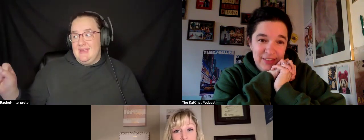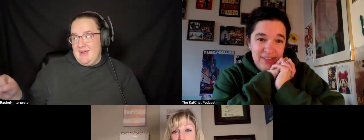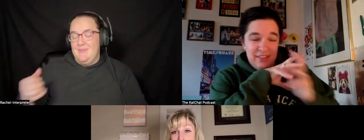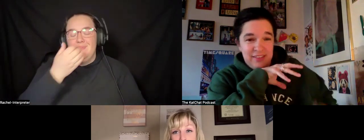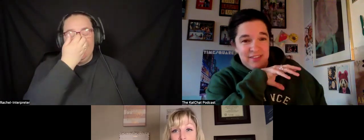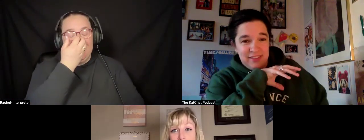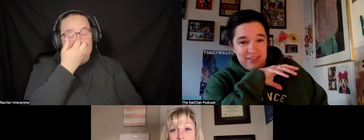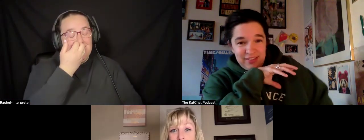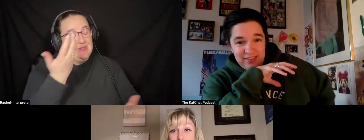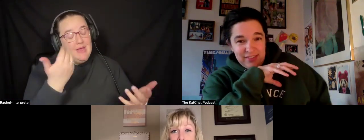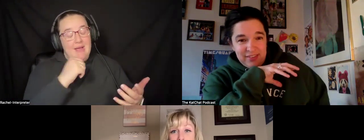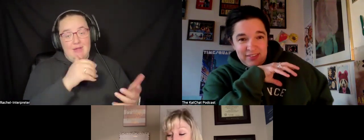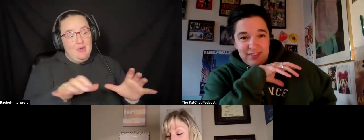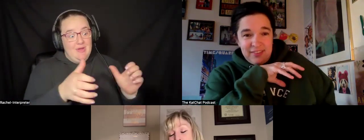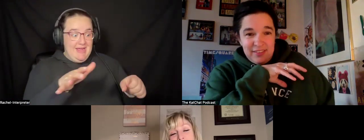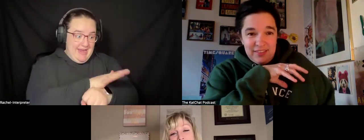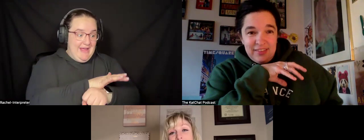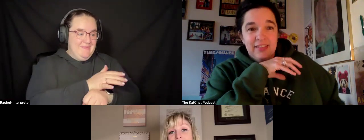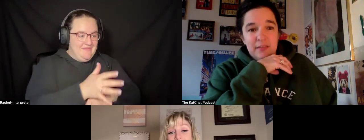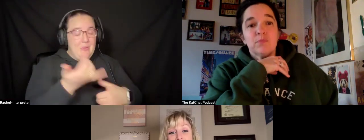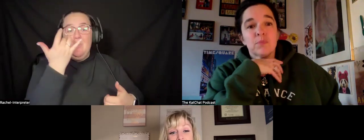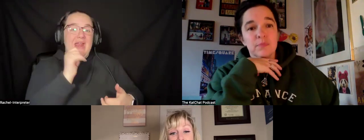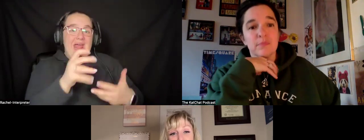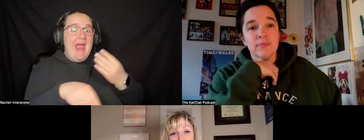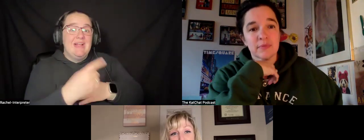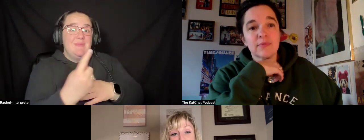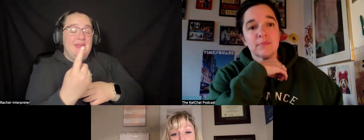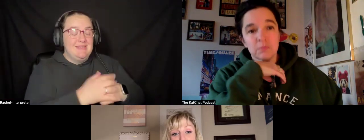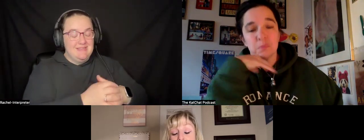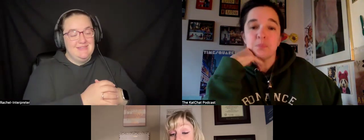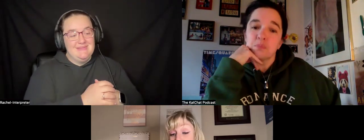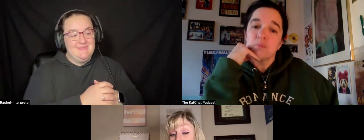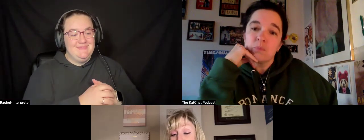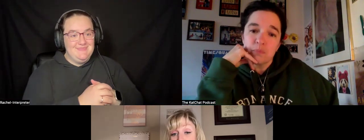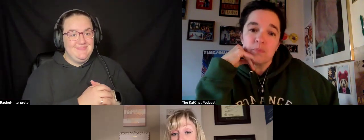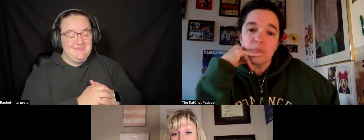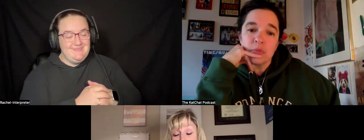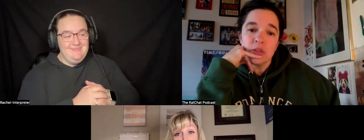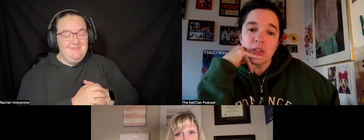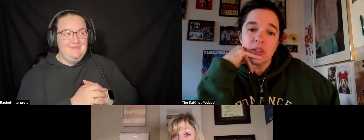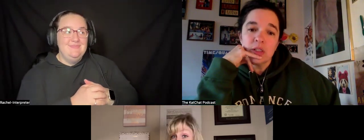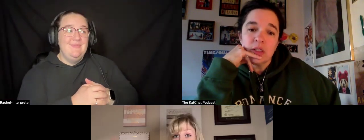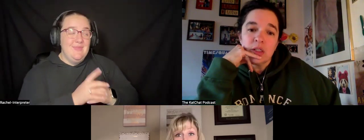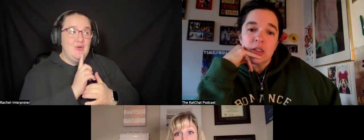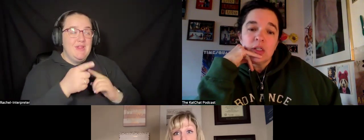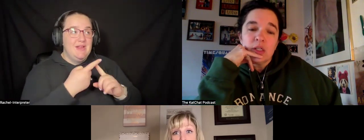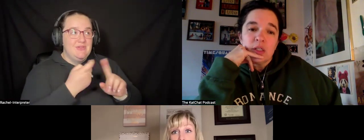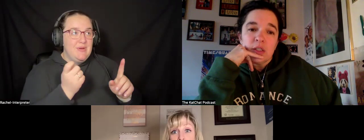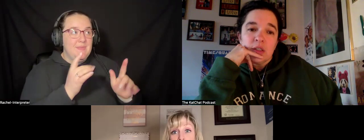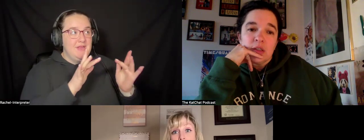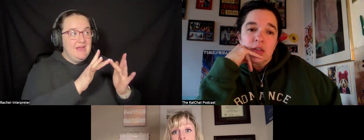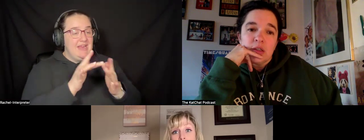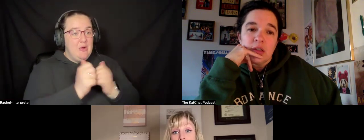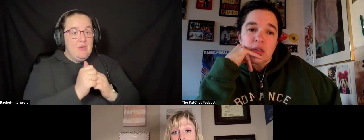not doing enough, why not add something else on my plate? Um, it stemmed from connecting with